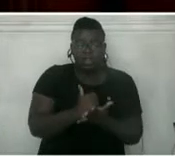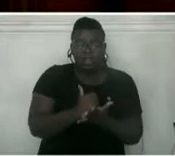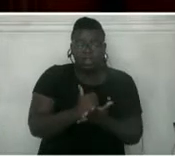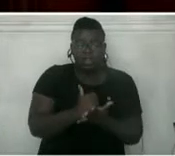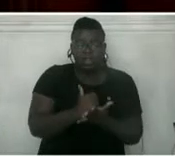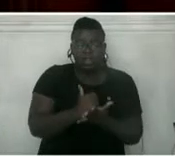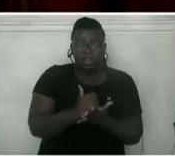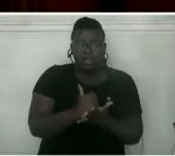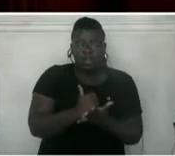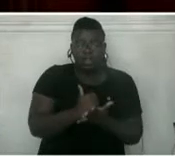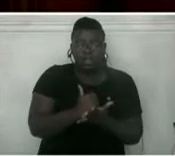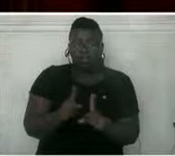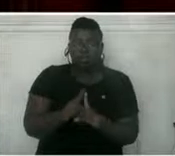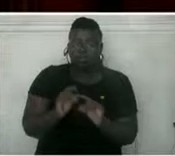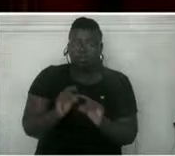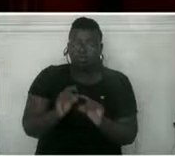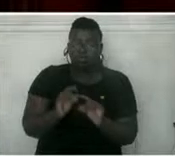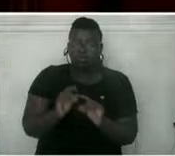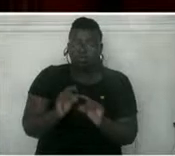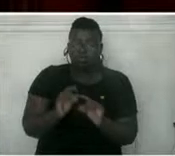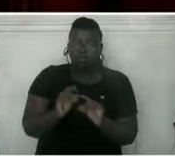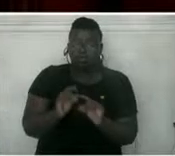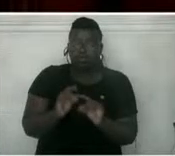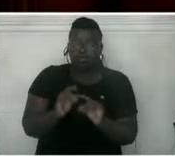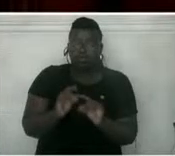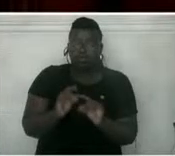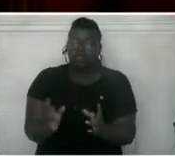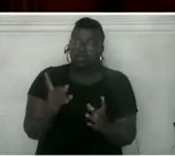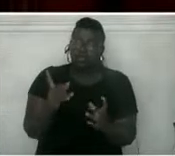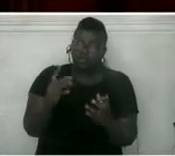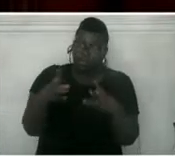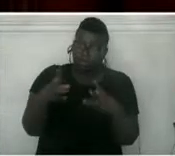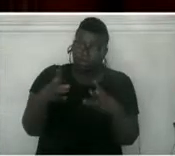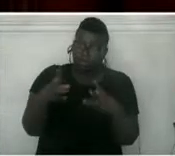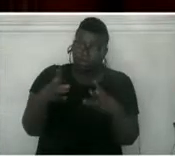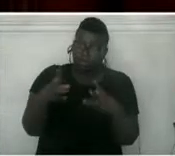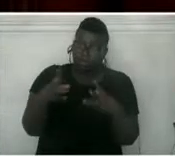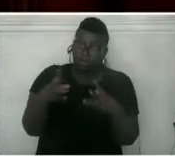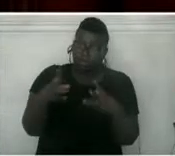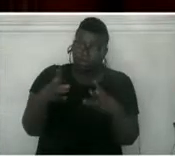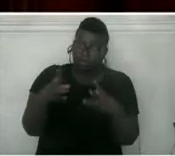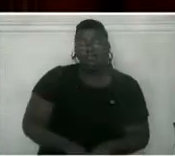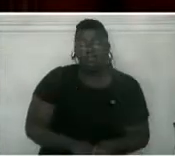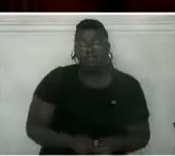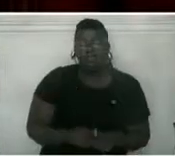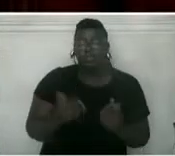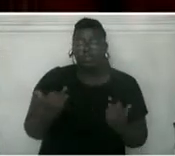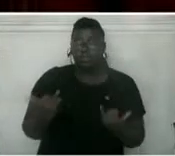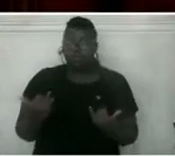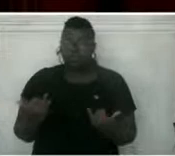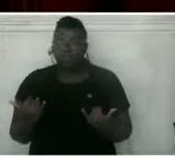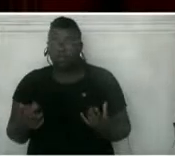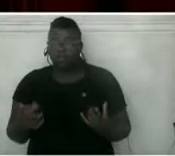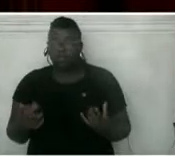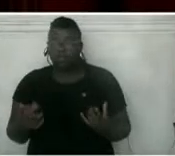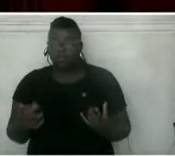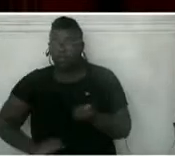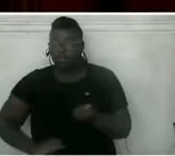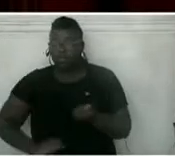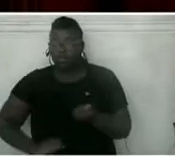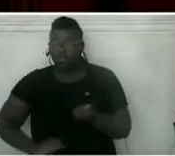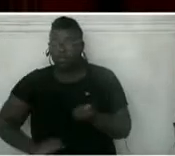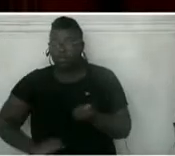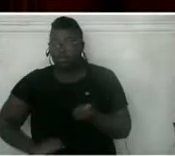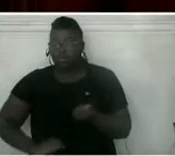to ensure that innovation is embraced. One of the initiatives to support the